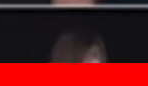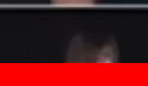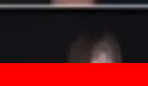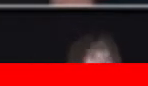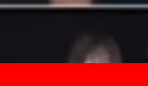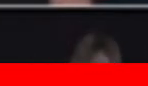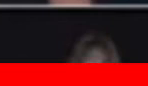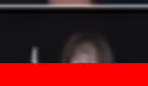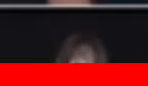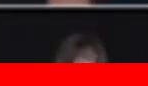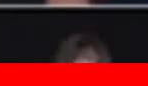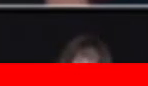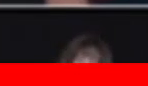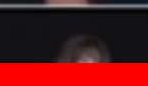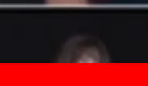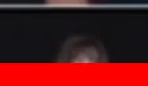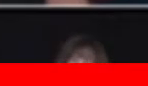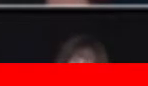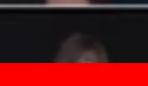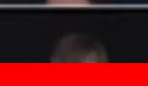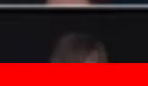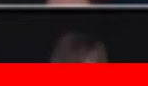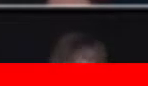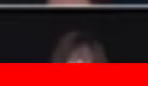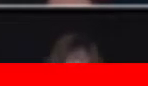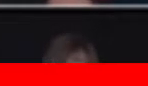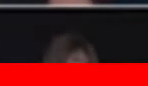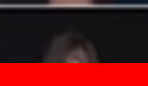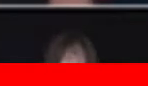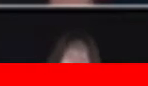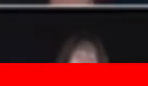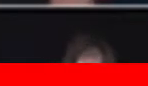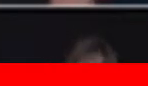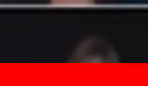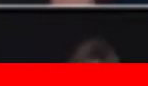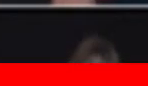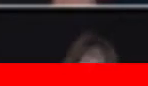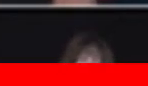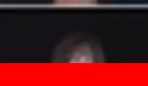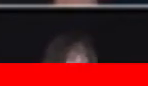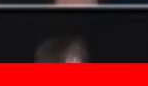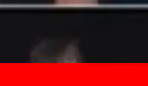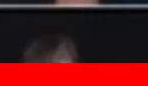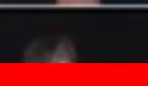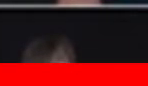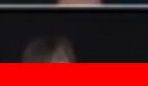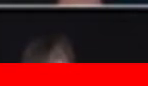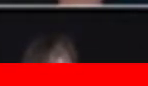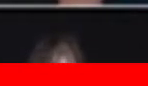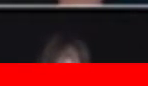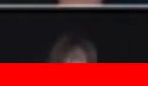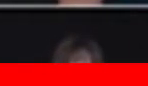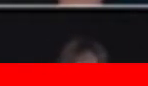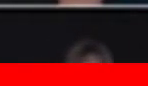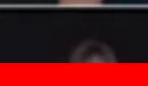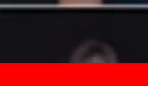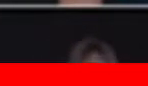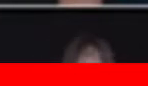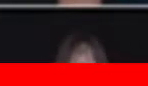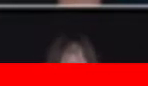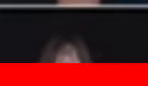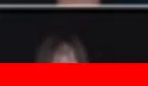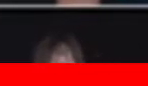continued to demonstrate their willingness to follow public health measures to keep their loved ones and communities safe from COVID-19. We have